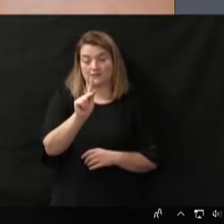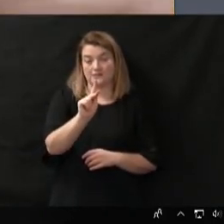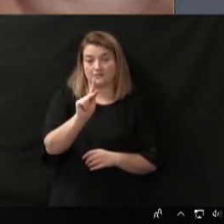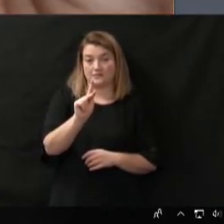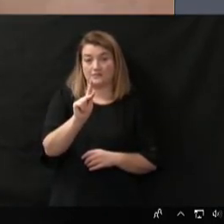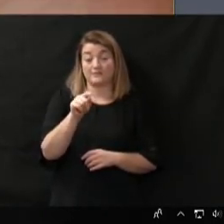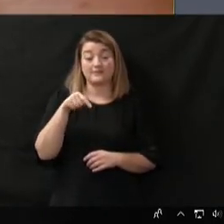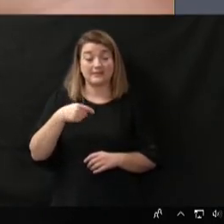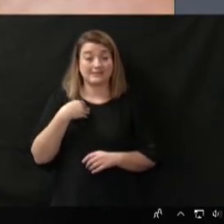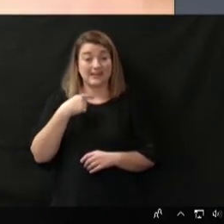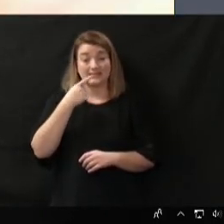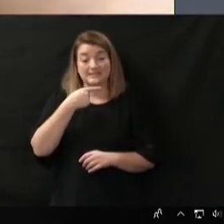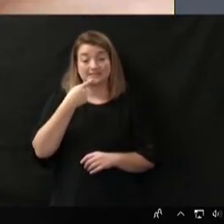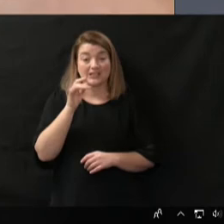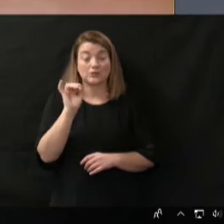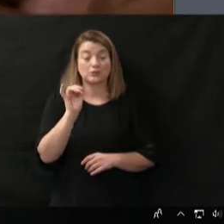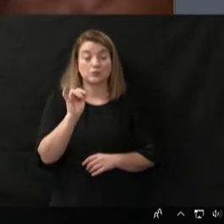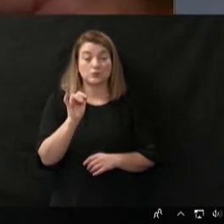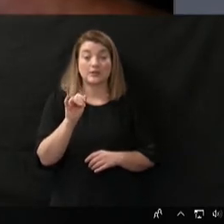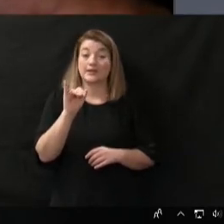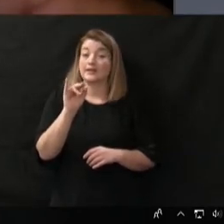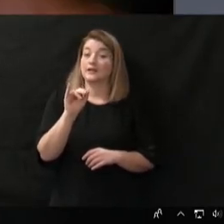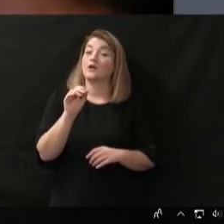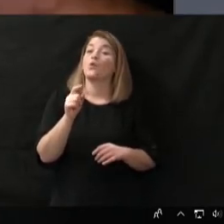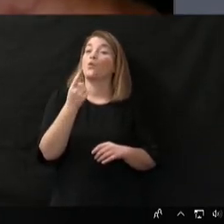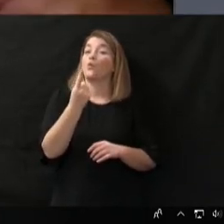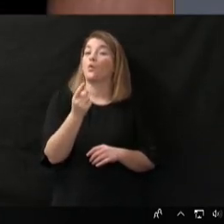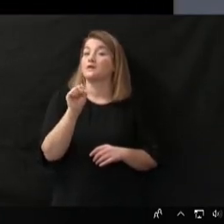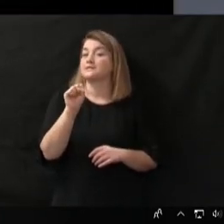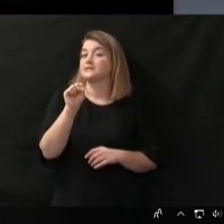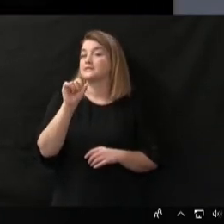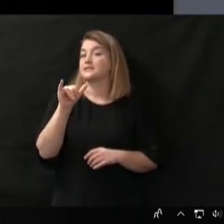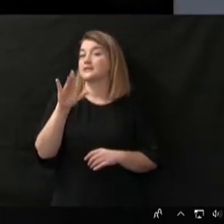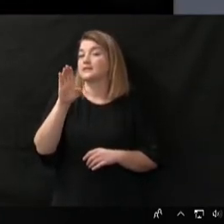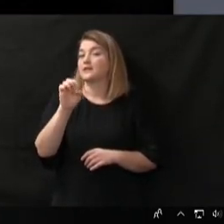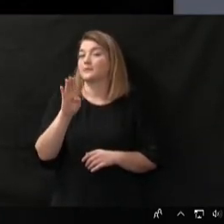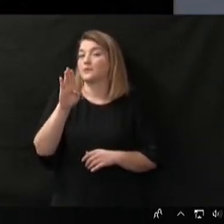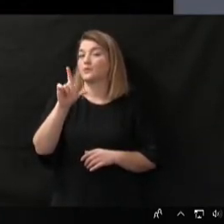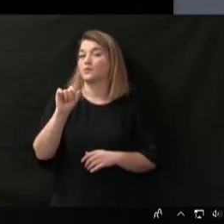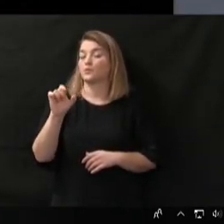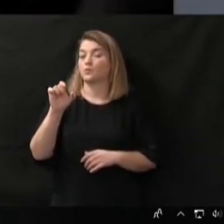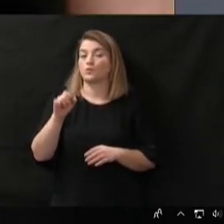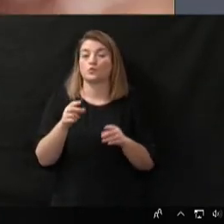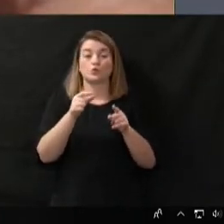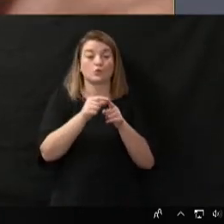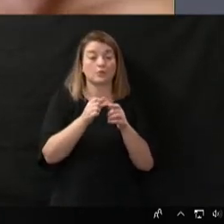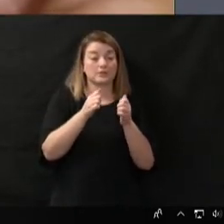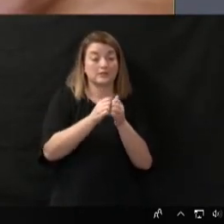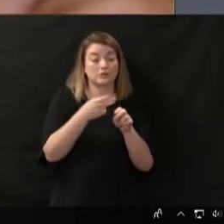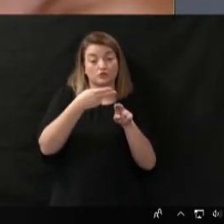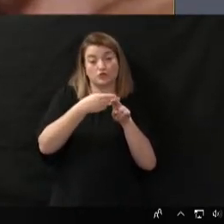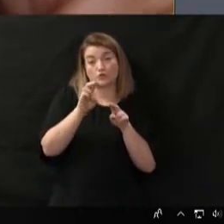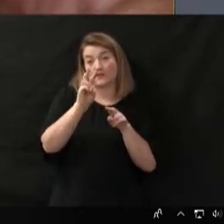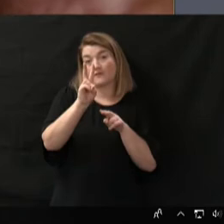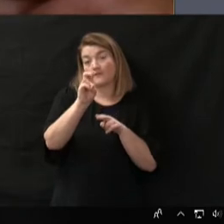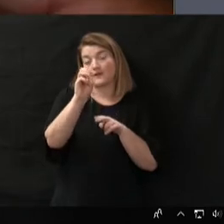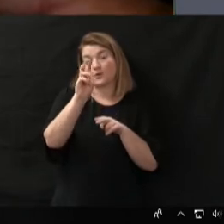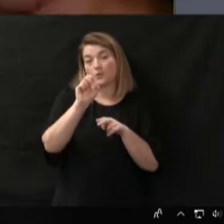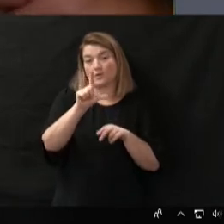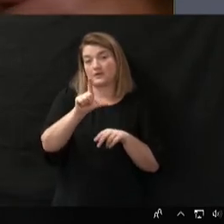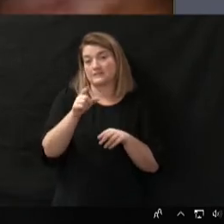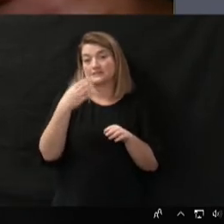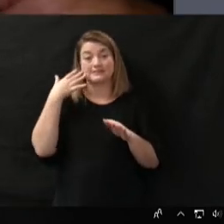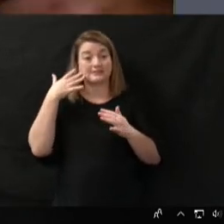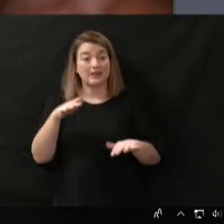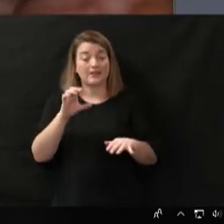This has a saying as well, in a one-syllable word with a short vowel sound, the k at the